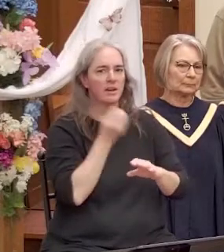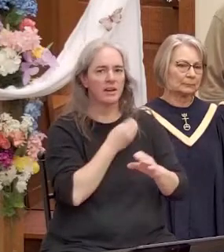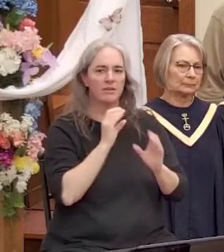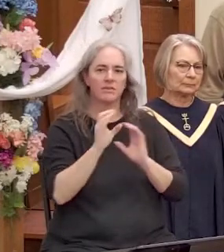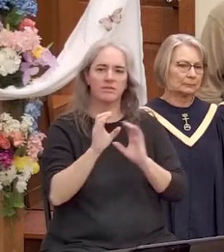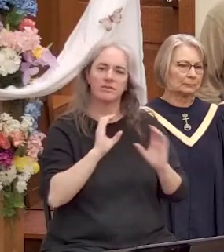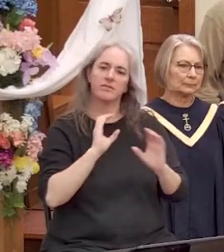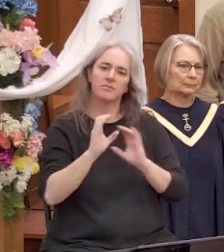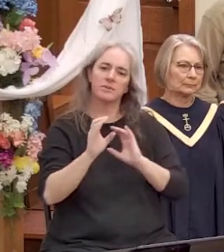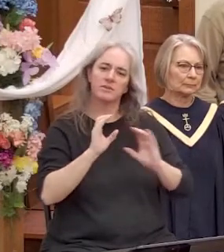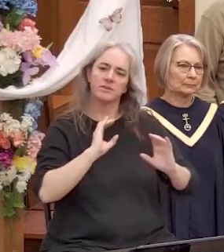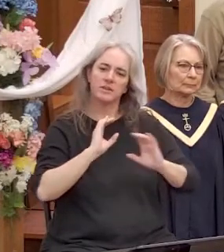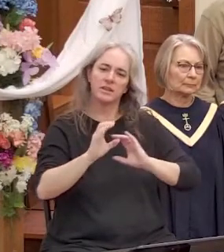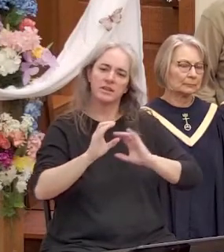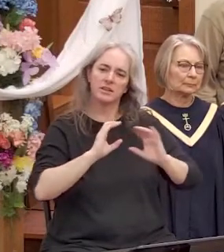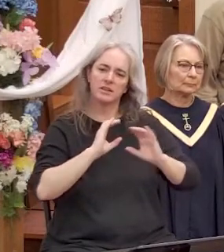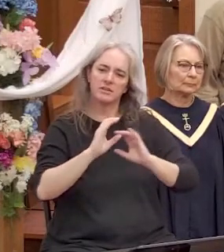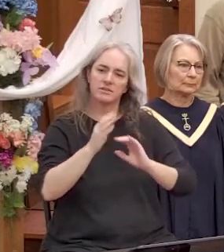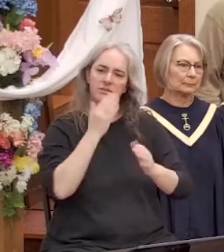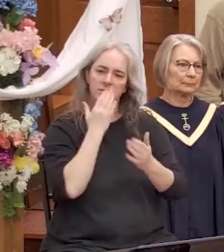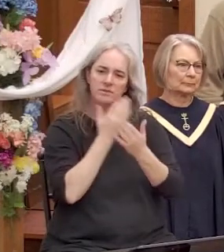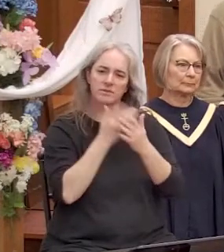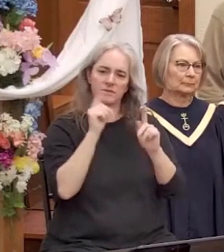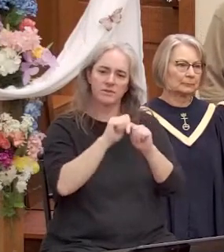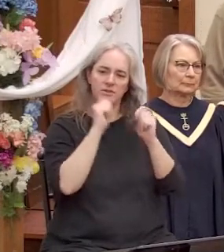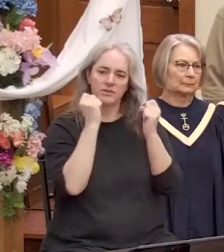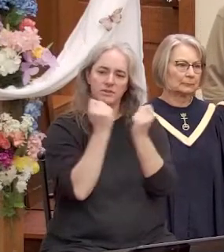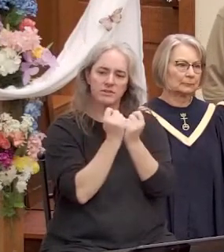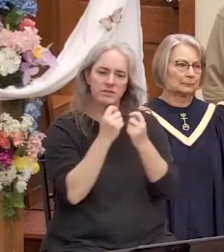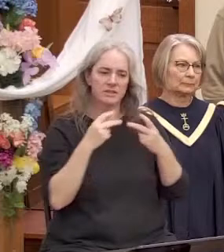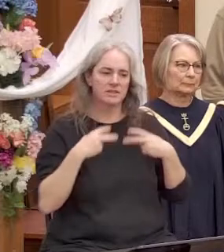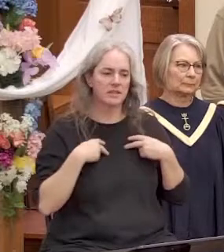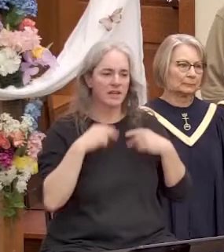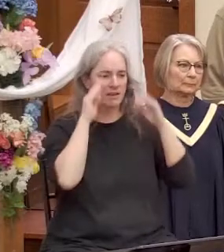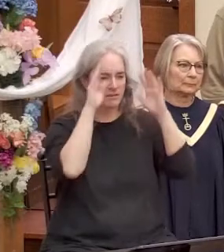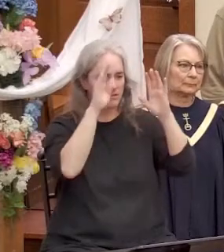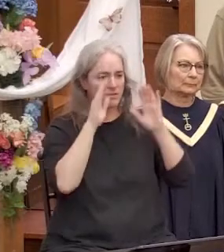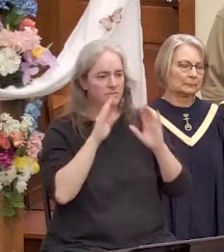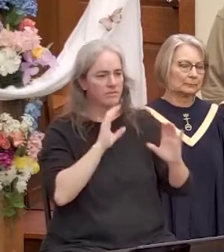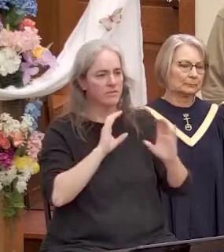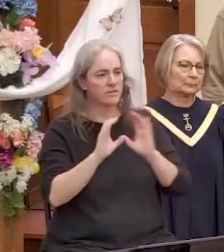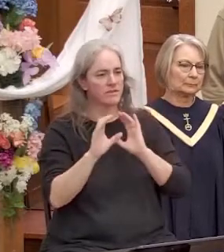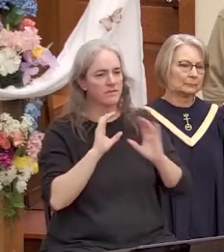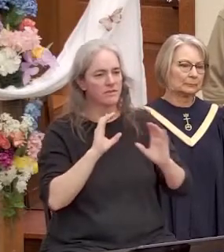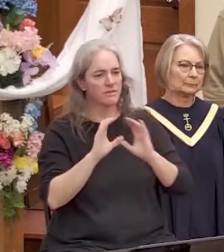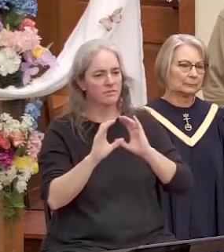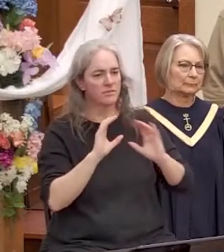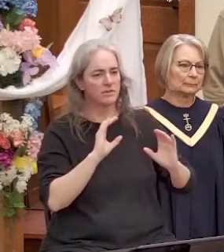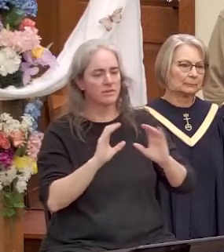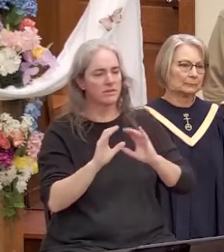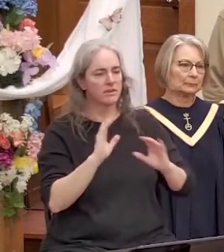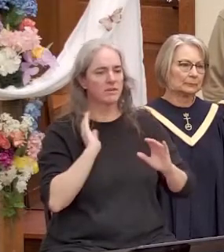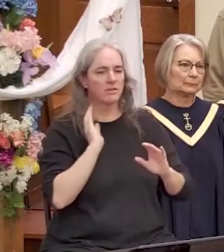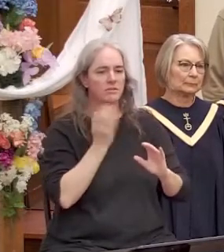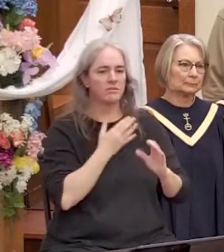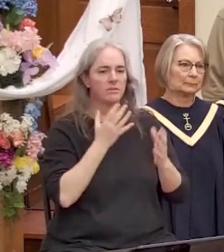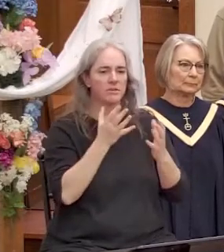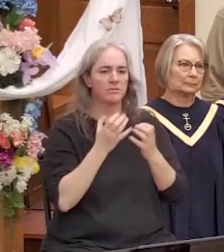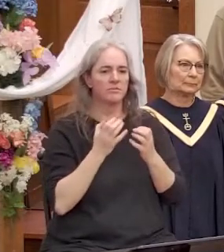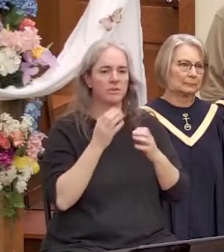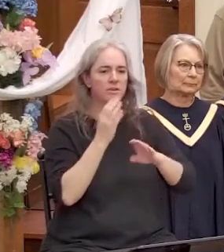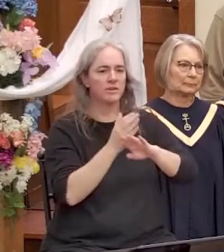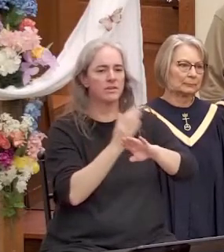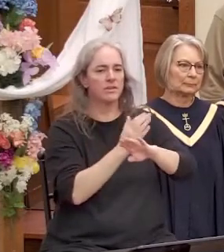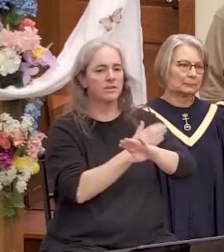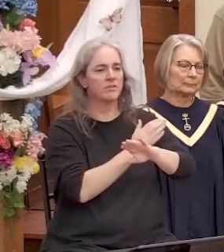communications. Good teams have great communication. We want to improve